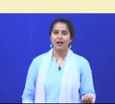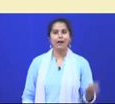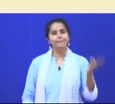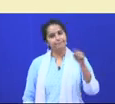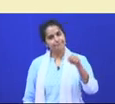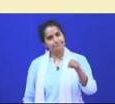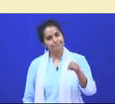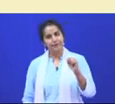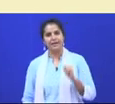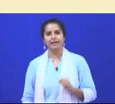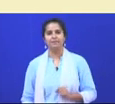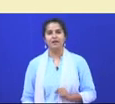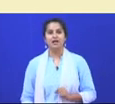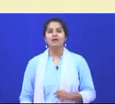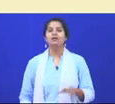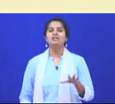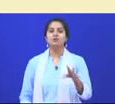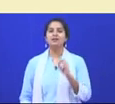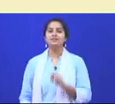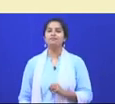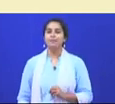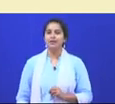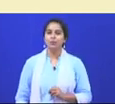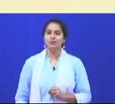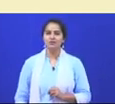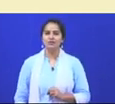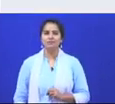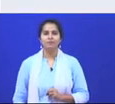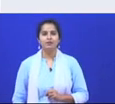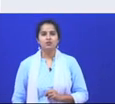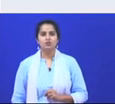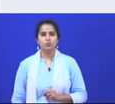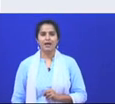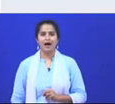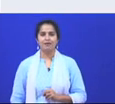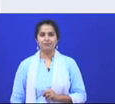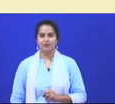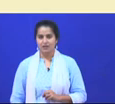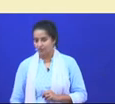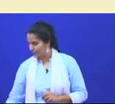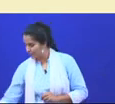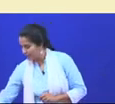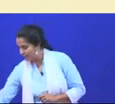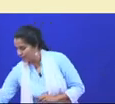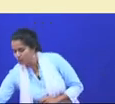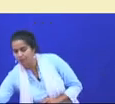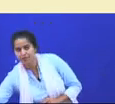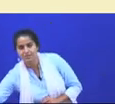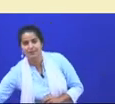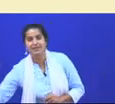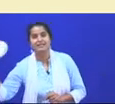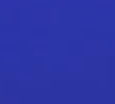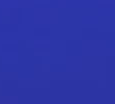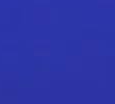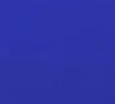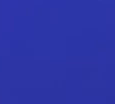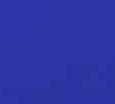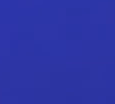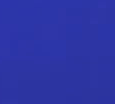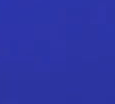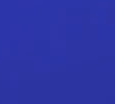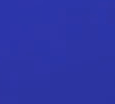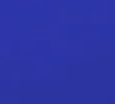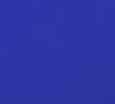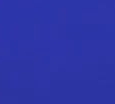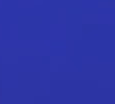a phalam, phale. Now let's look at some feminine words here. So we have the feminine, which will first be sthalika,